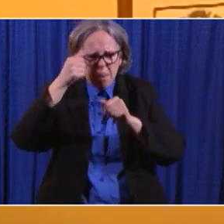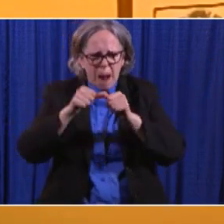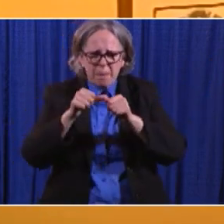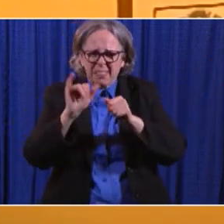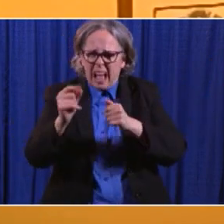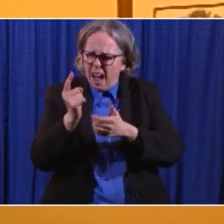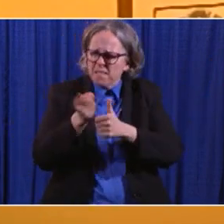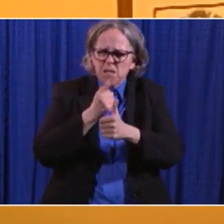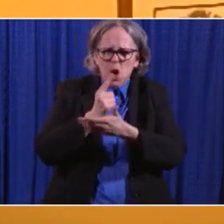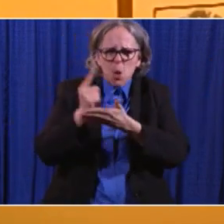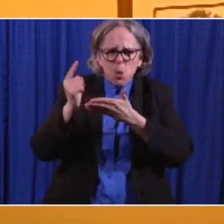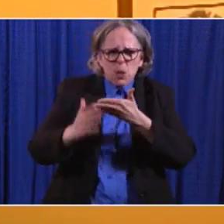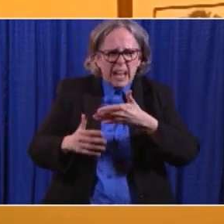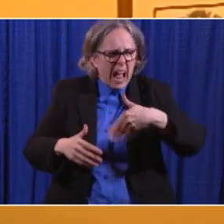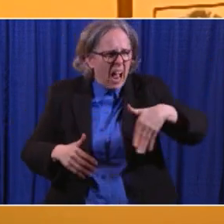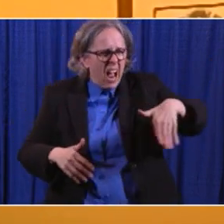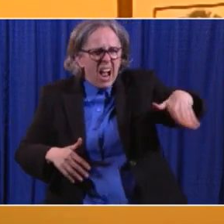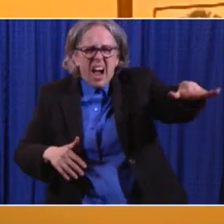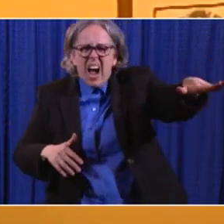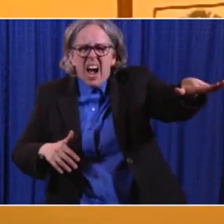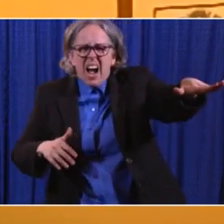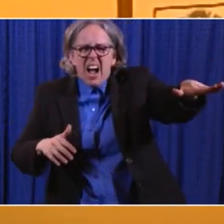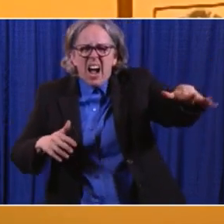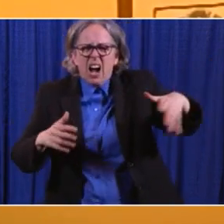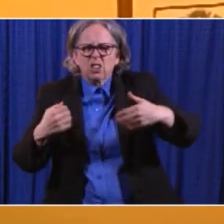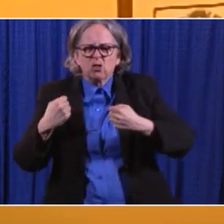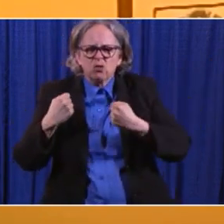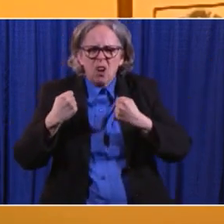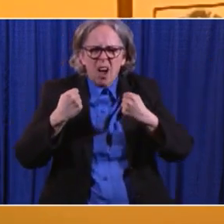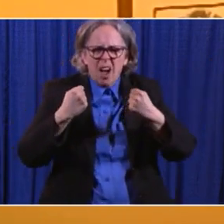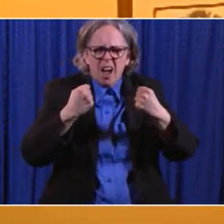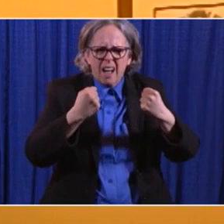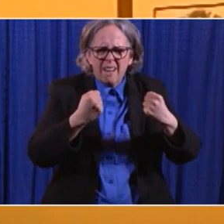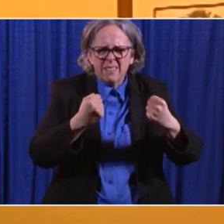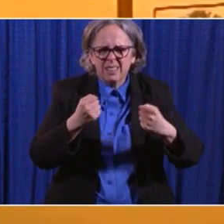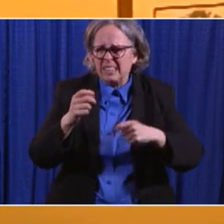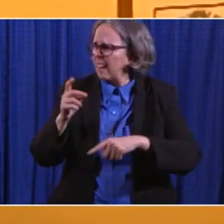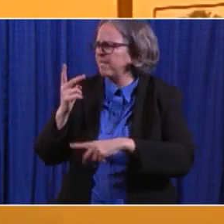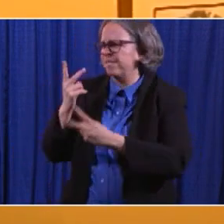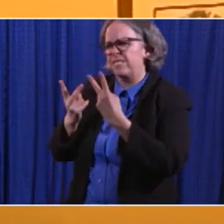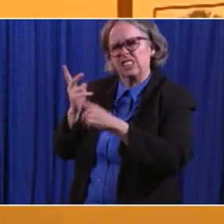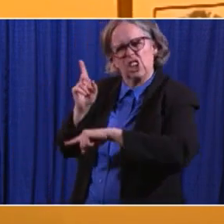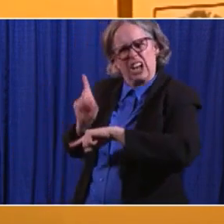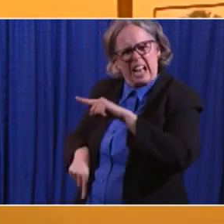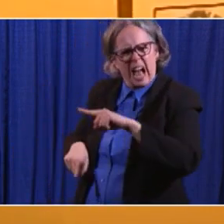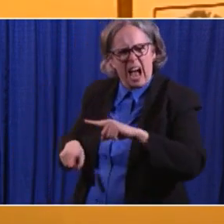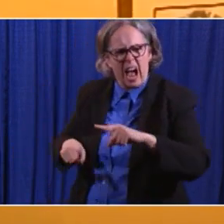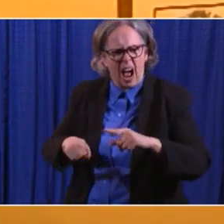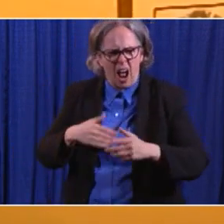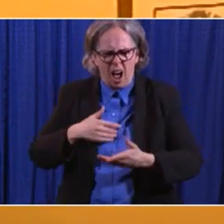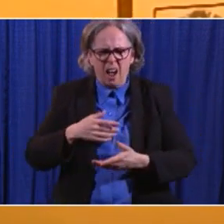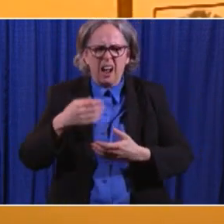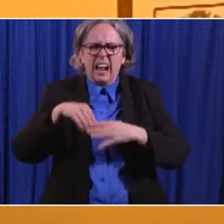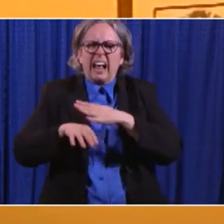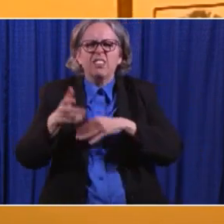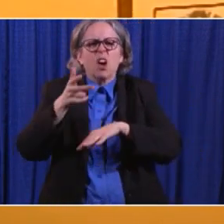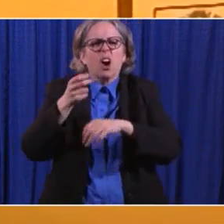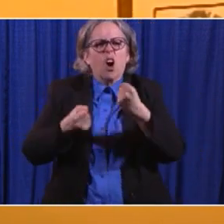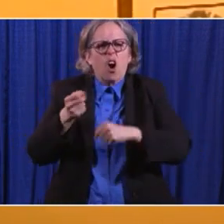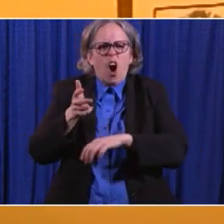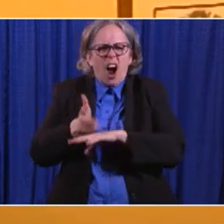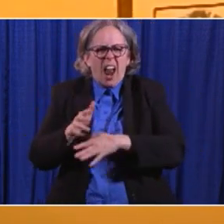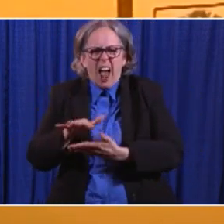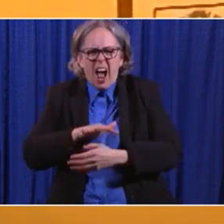and they told us we couldn't even see him, but we just sat in the parking lot just to be close to him. And that sorrow turned to